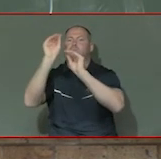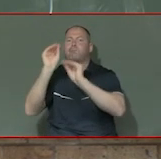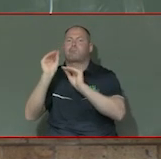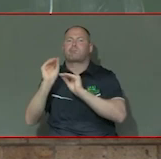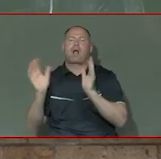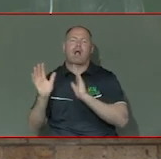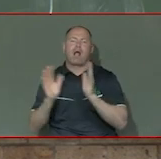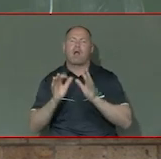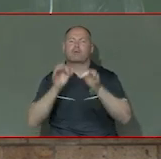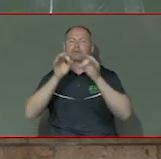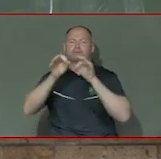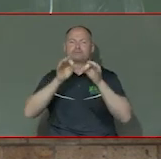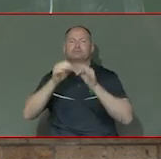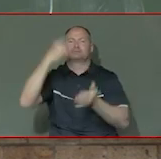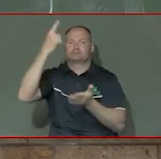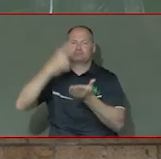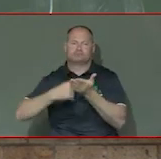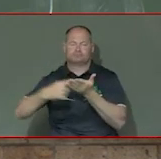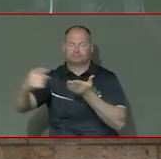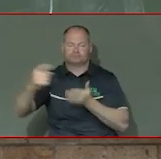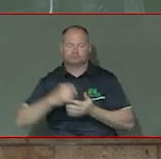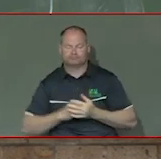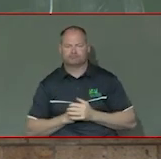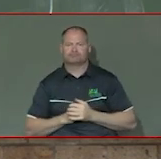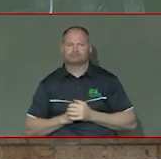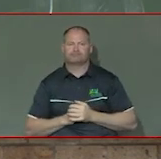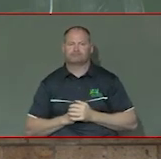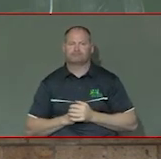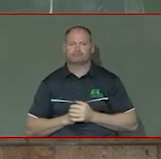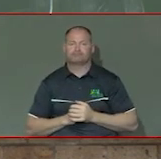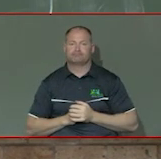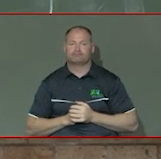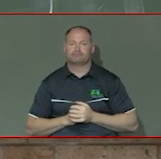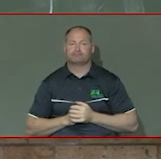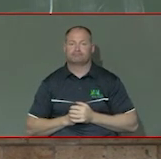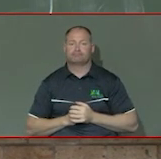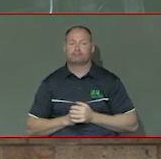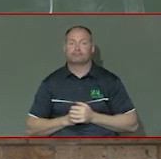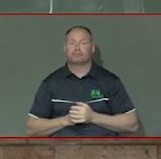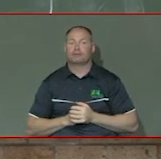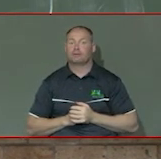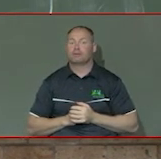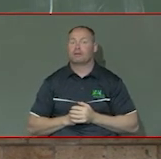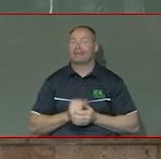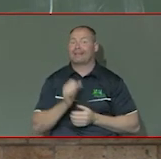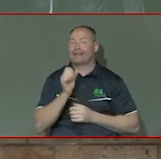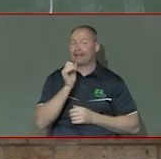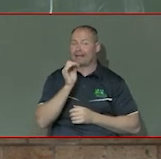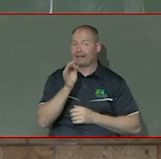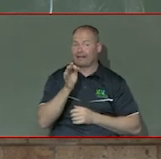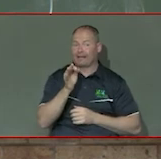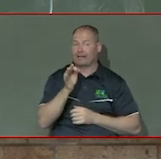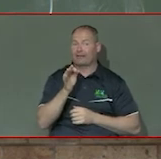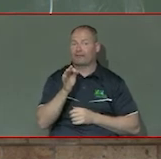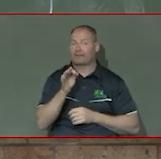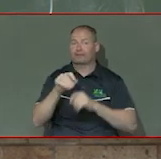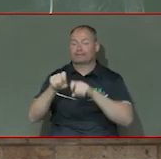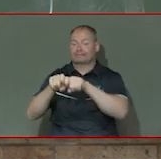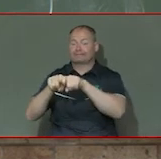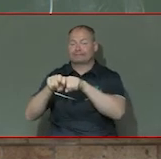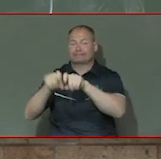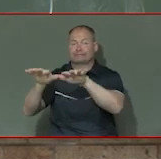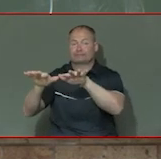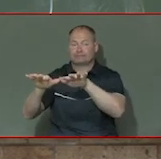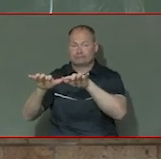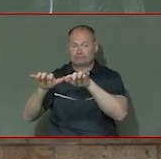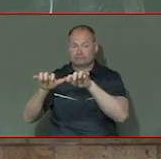topic, if it hasn't been given to you. If you are writing the departmental exam,